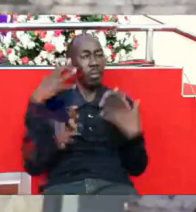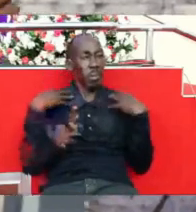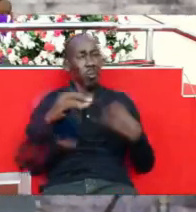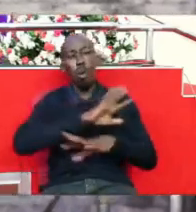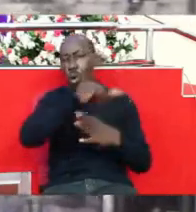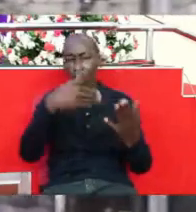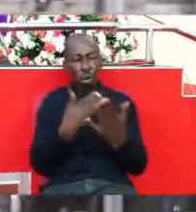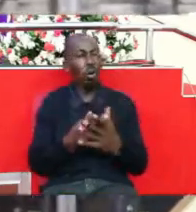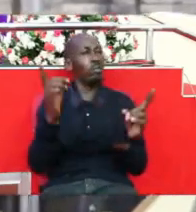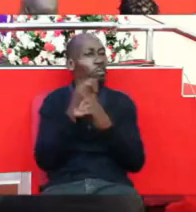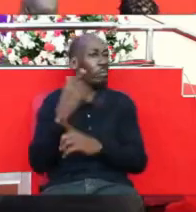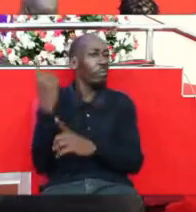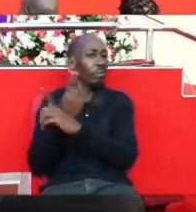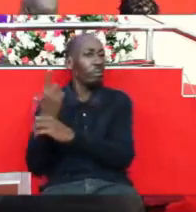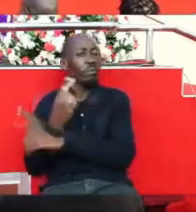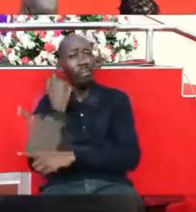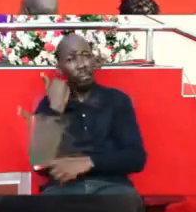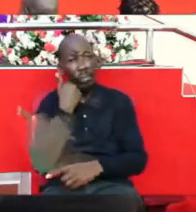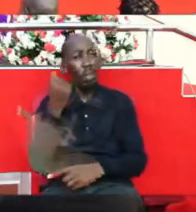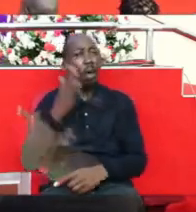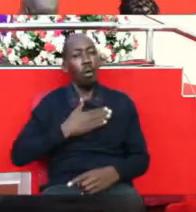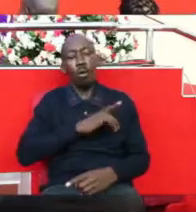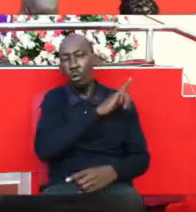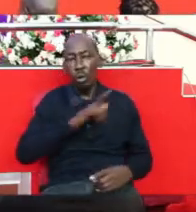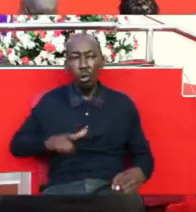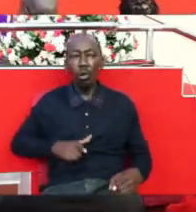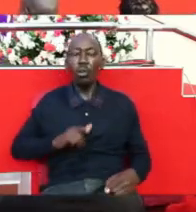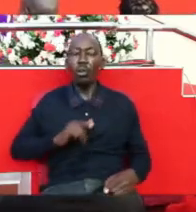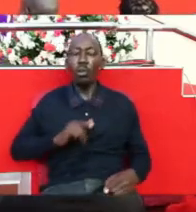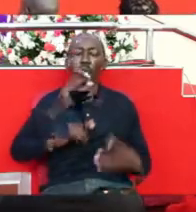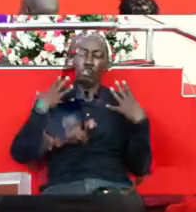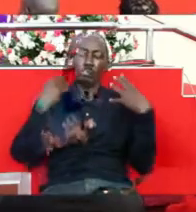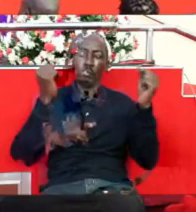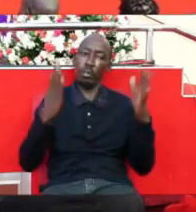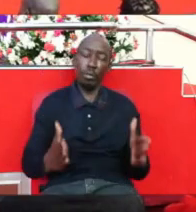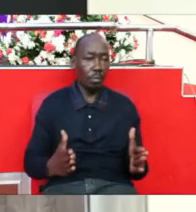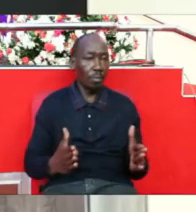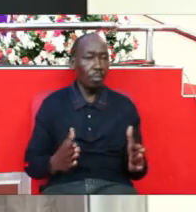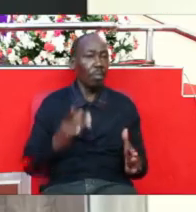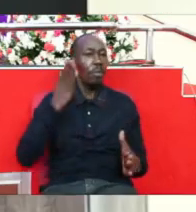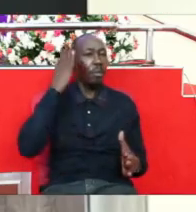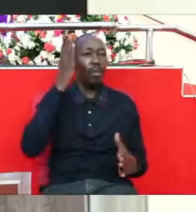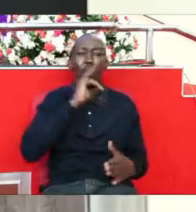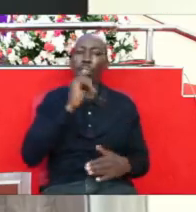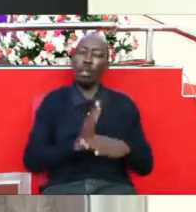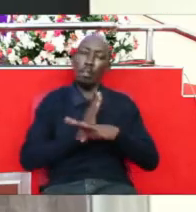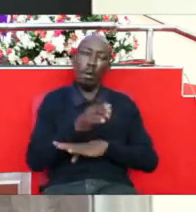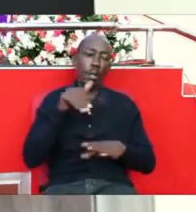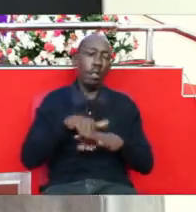all diseases. Our Lord God is a healer. And there is a balm in